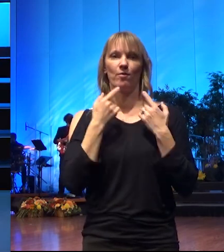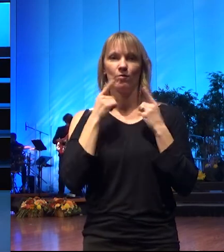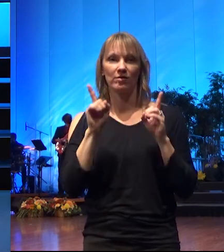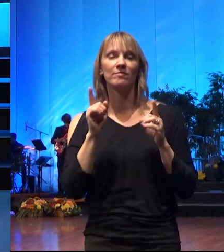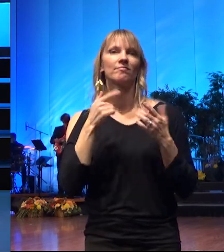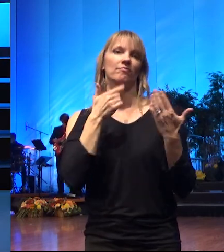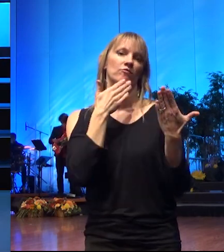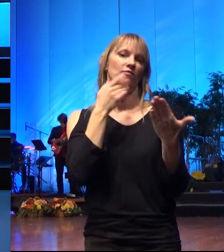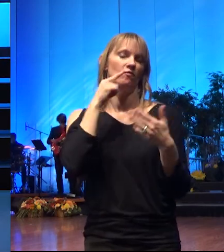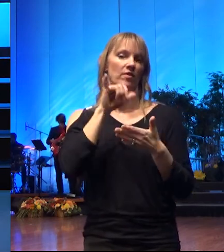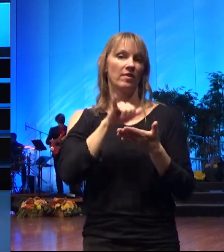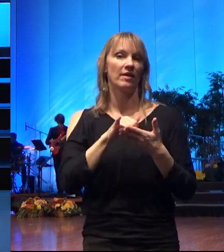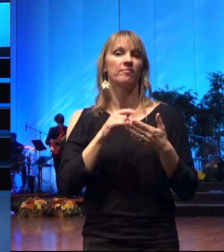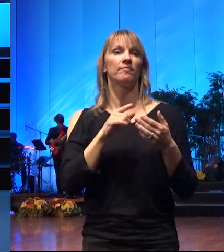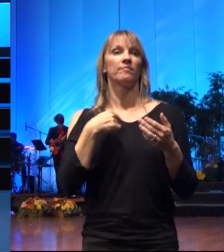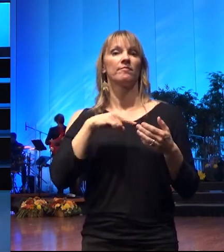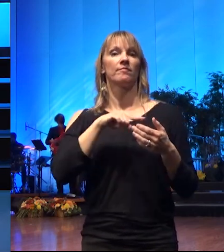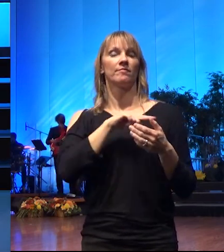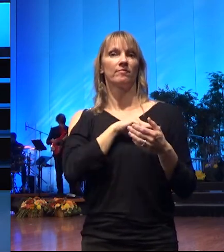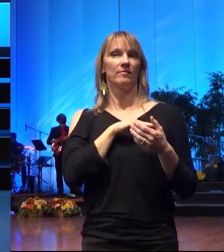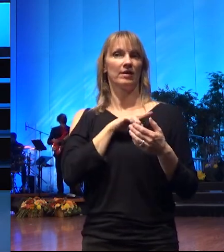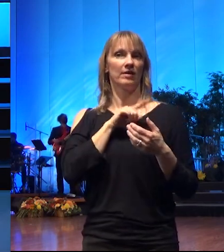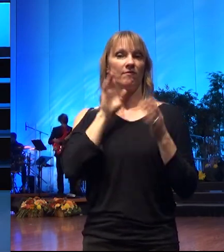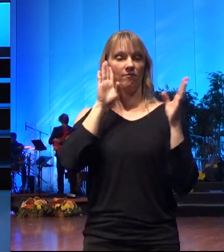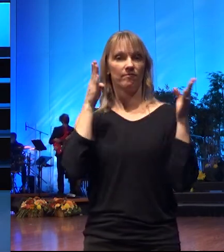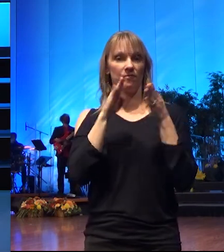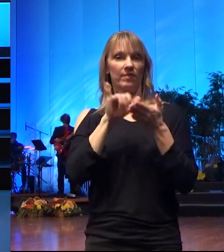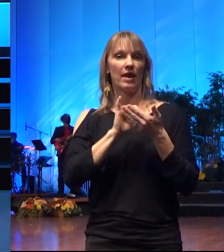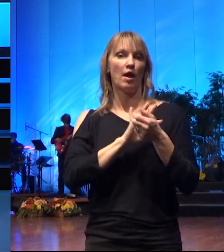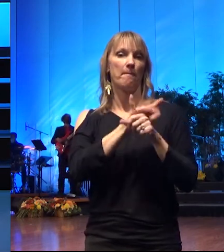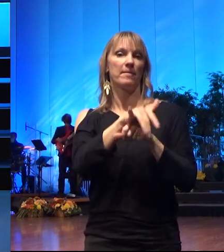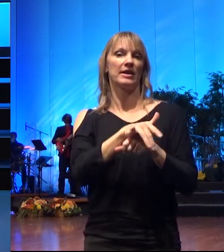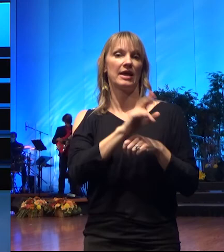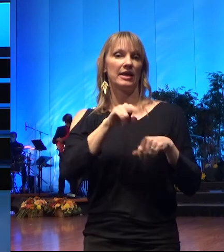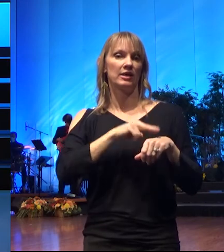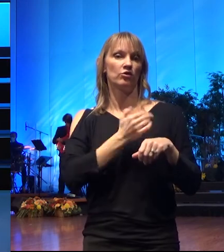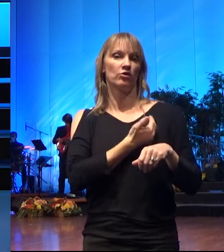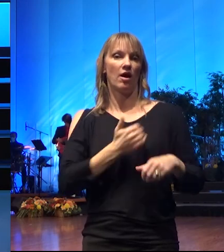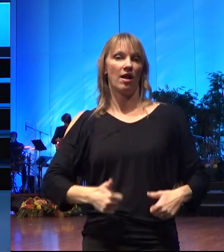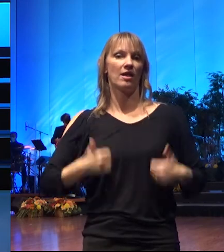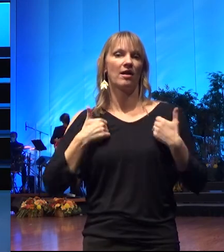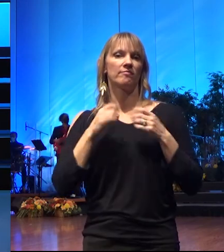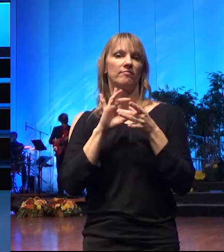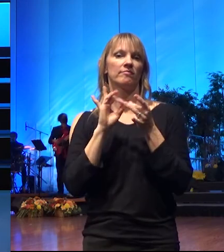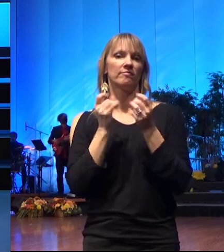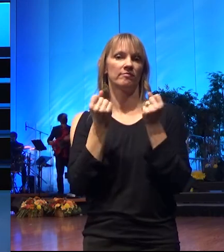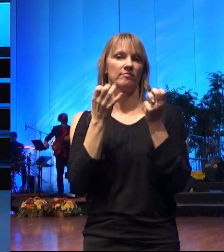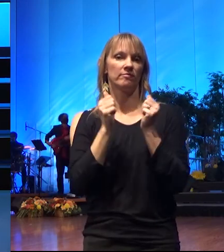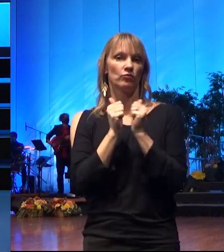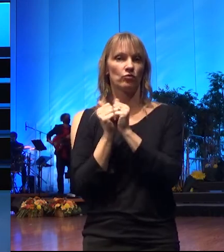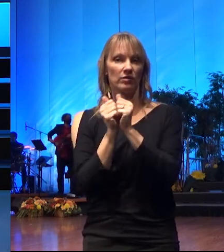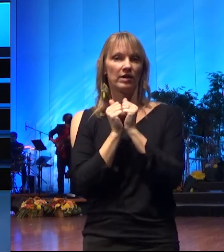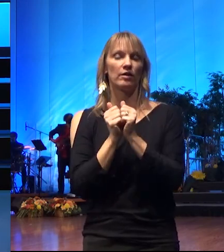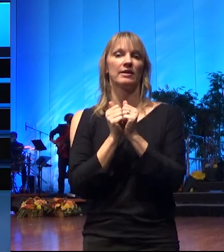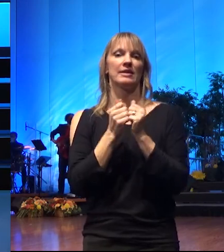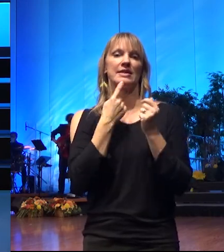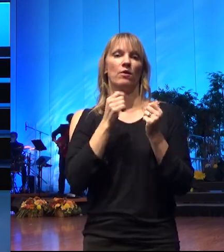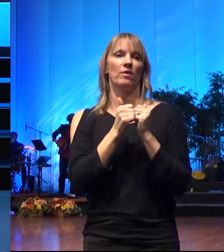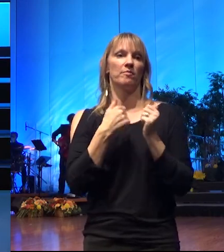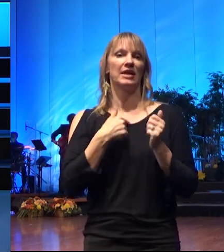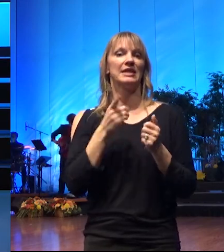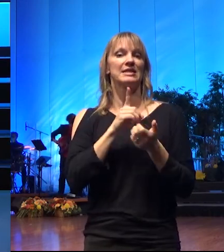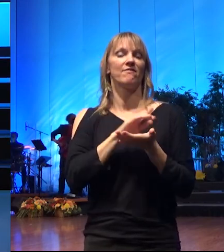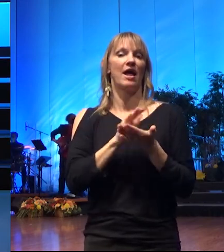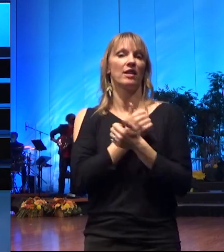love as me blesses and multiplies all that I am, all that I have, and all that I